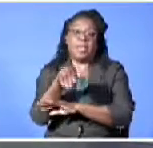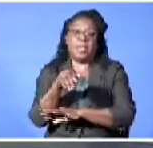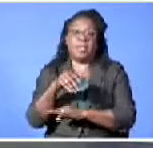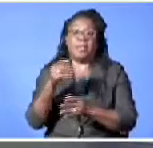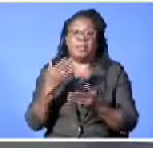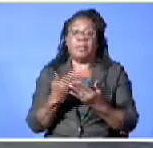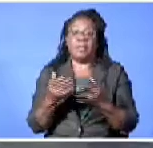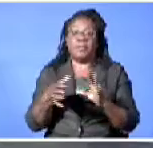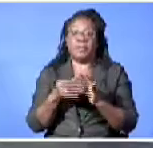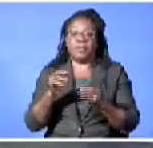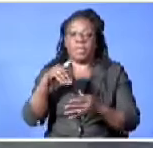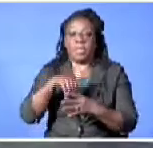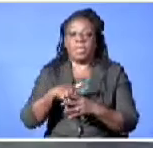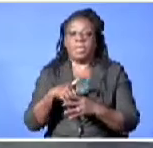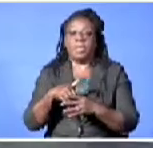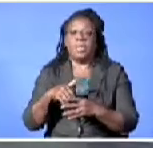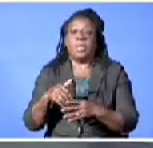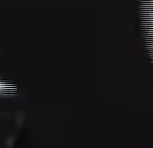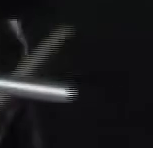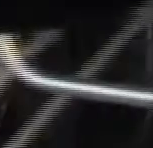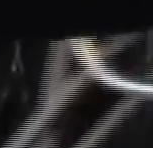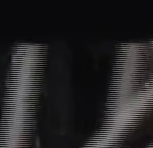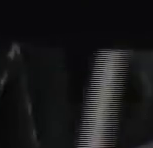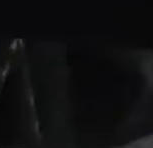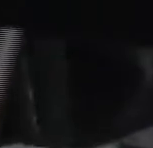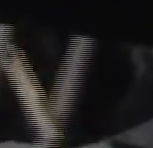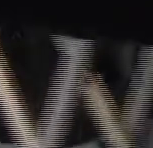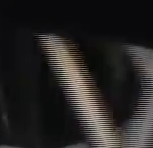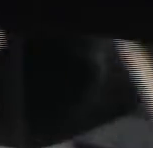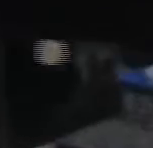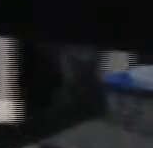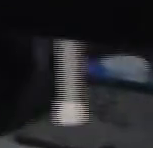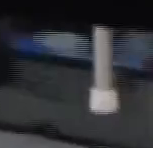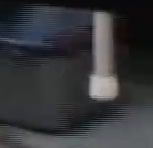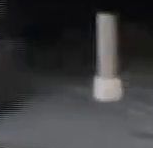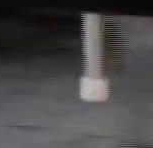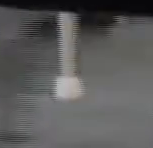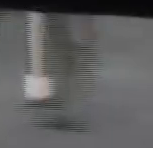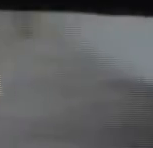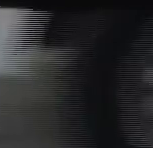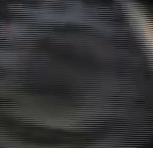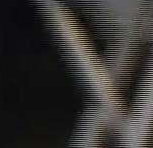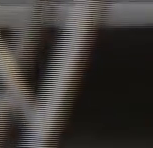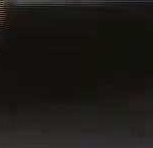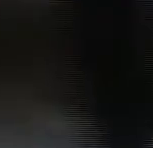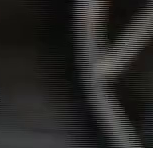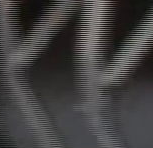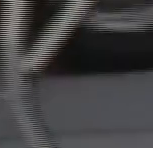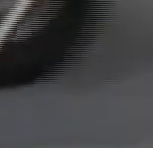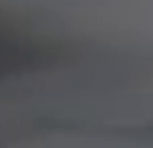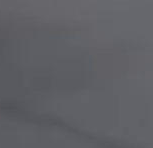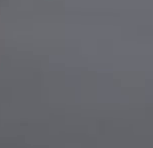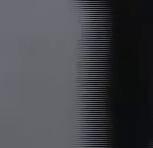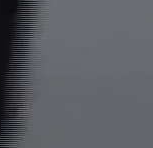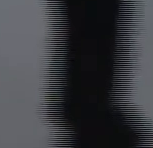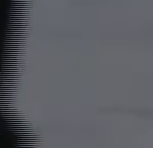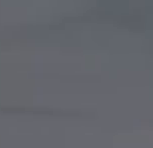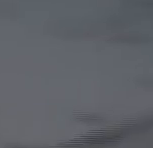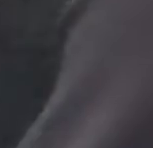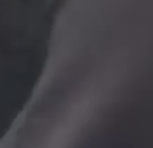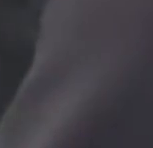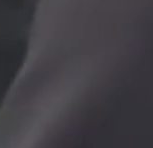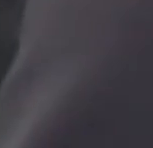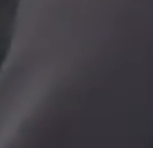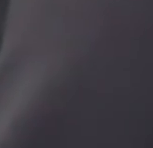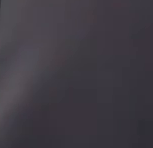tuning in. Authorities here in the capital discovered the lifeless bodies of a male and female in a parked car through Ida Street, that's